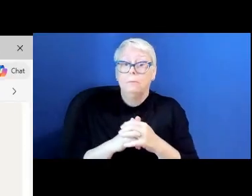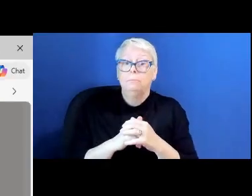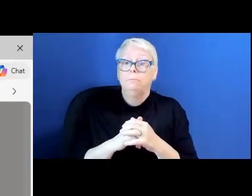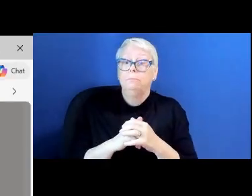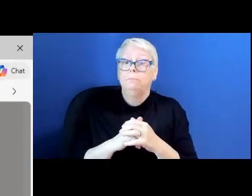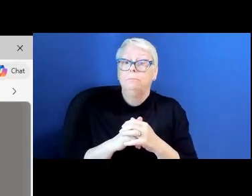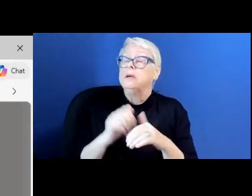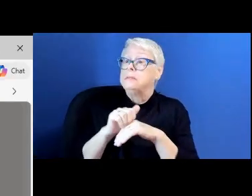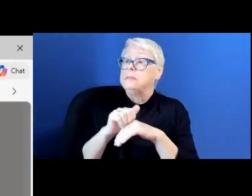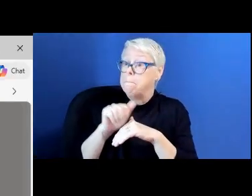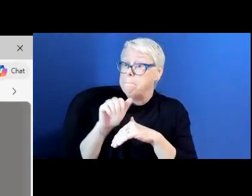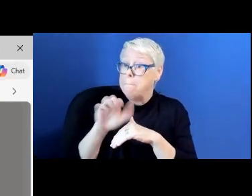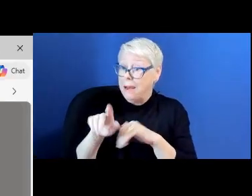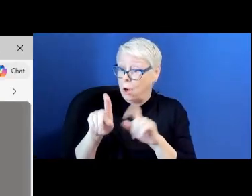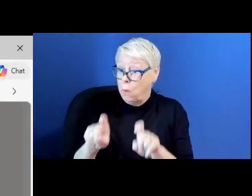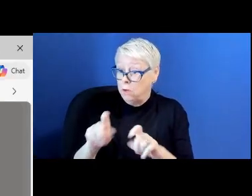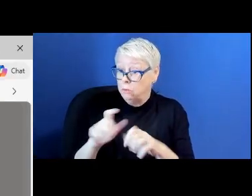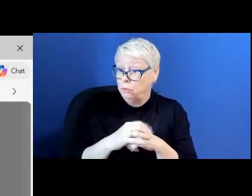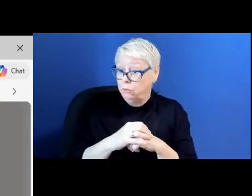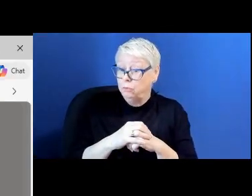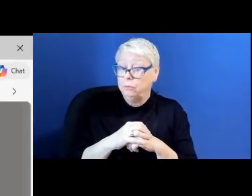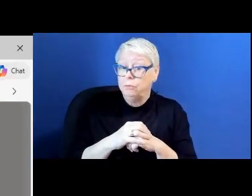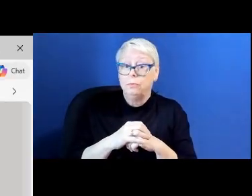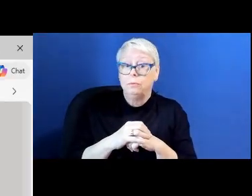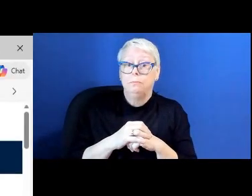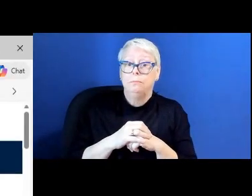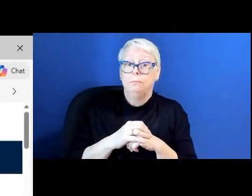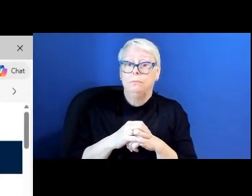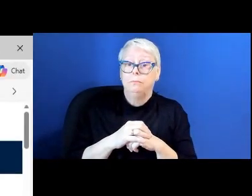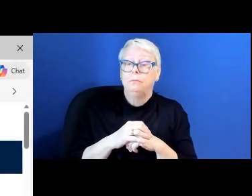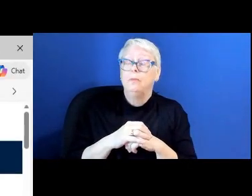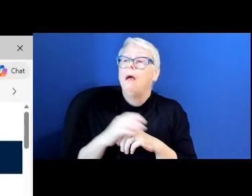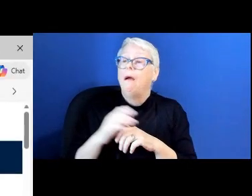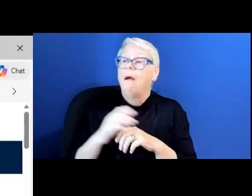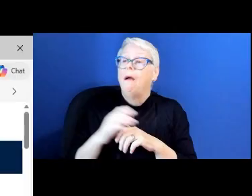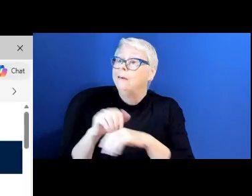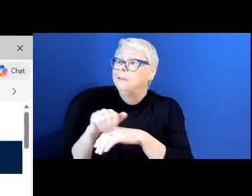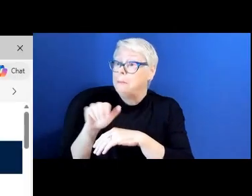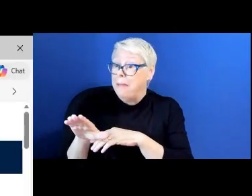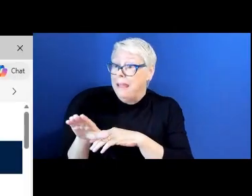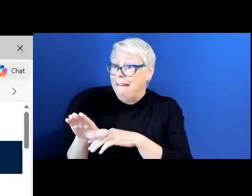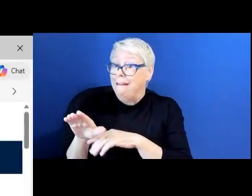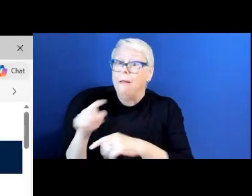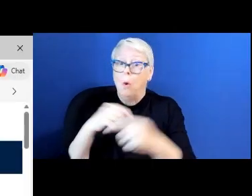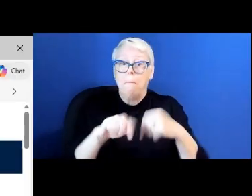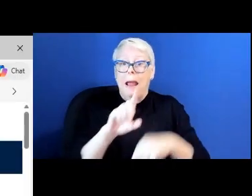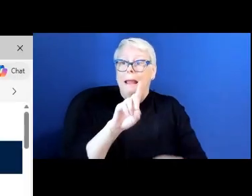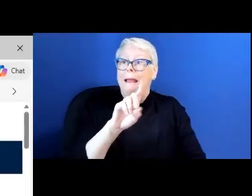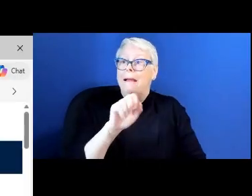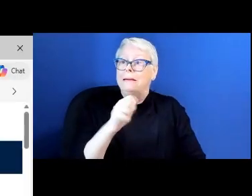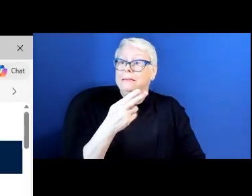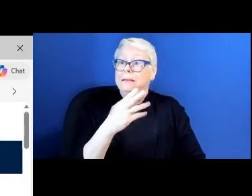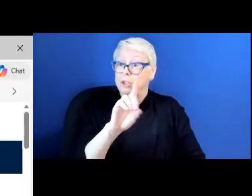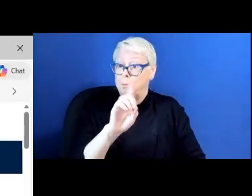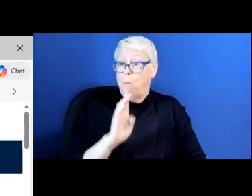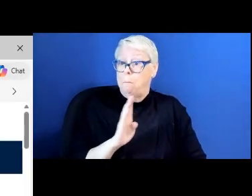Submitting the questions and returning back to the dashboard, seeing them renewed. So, in other words,